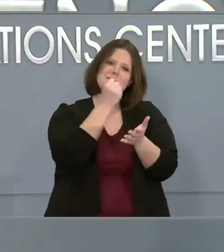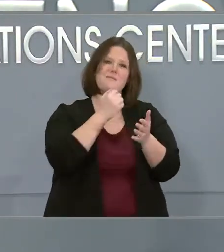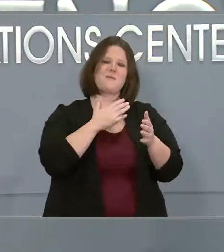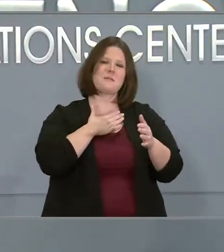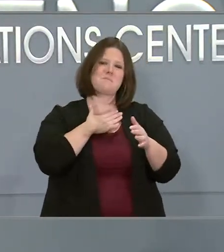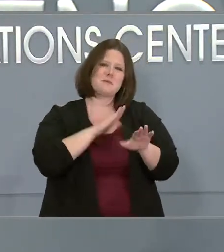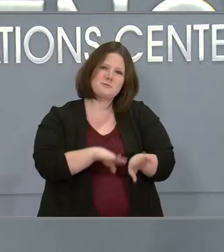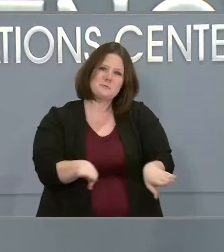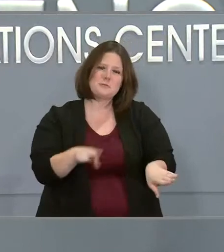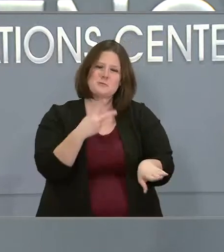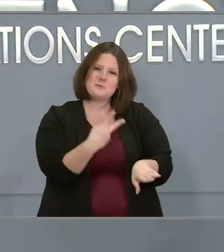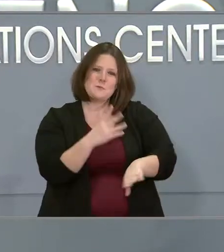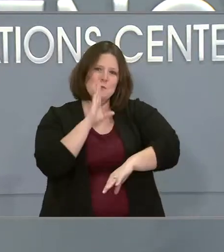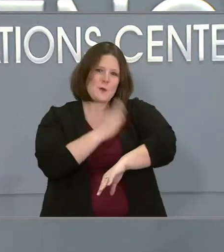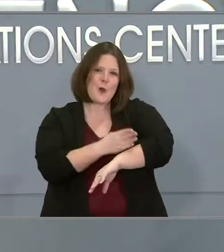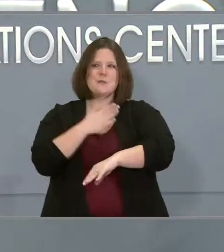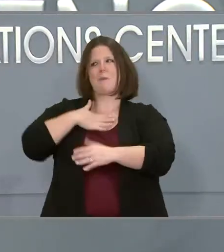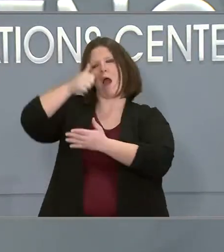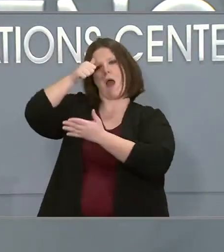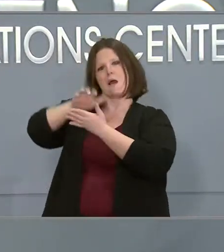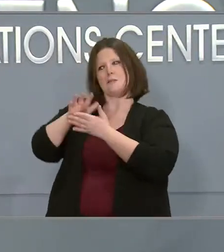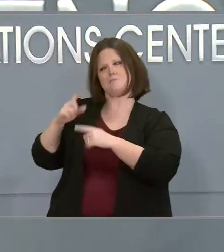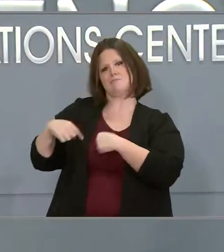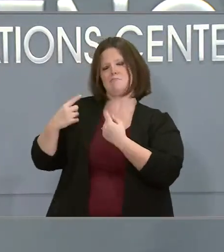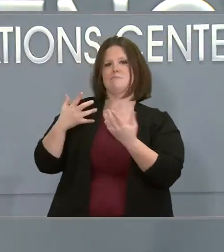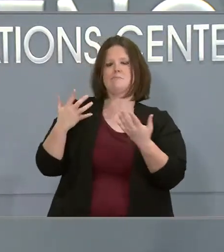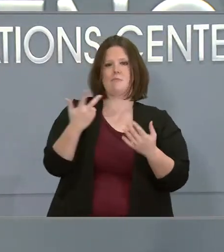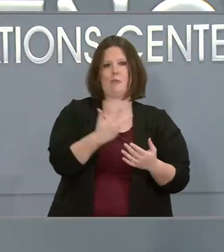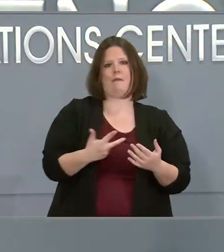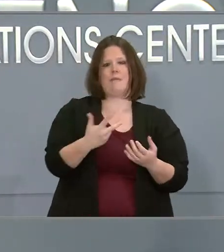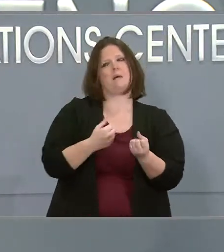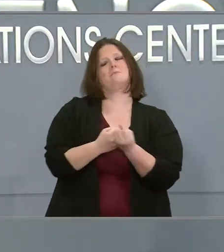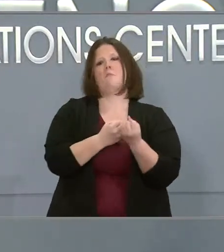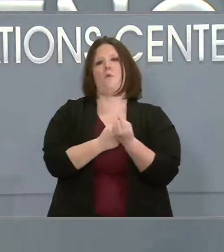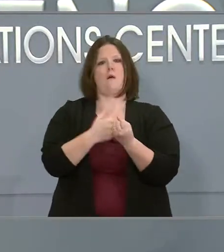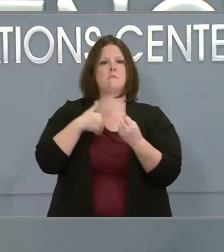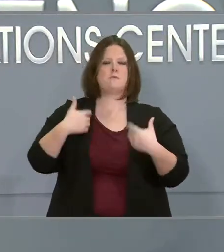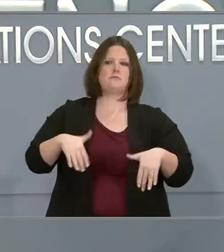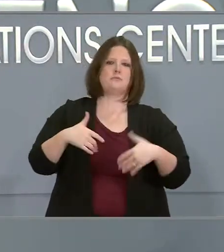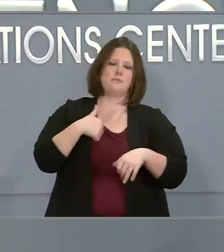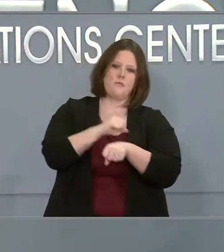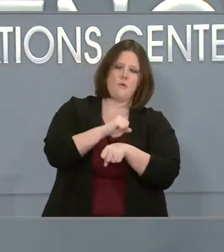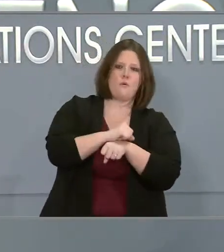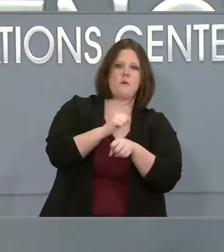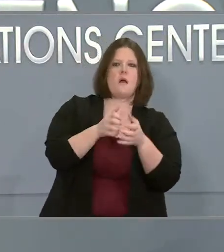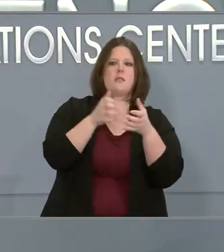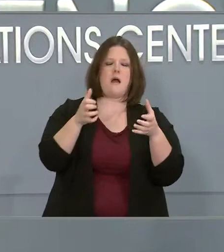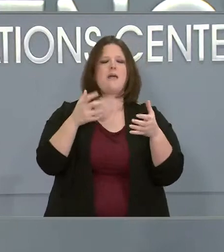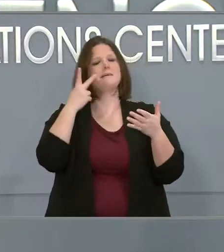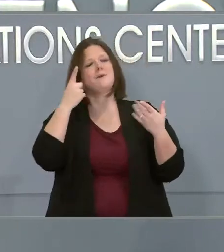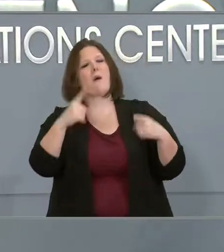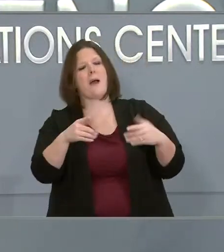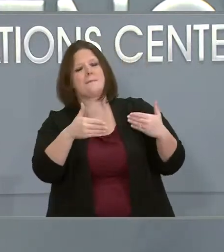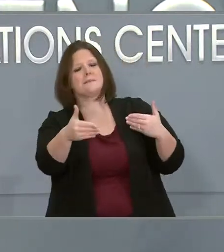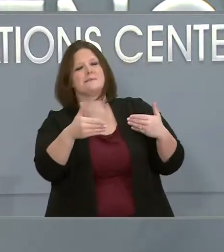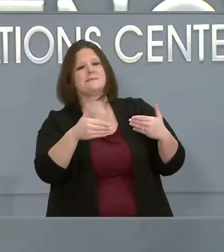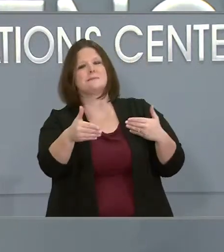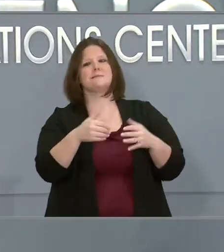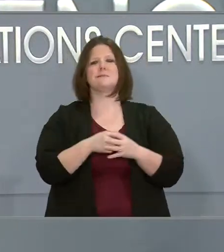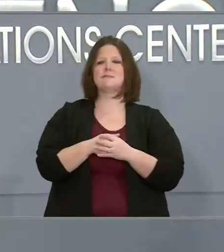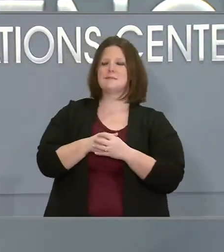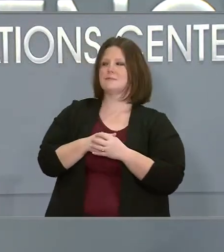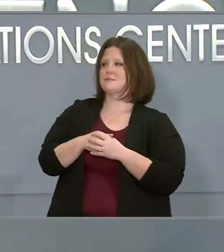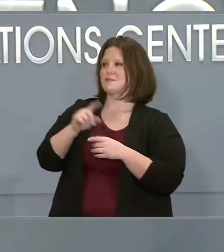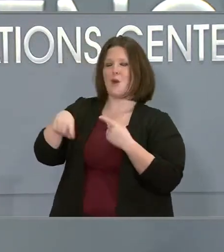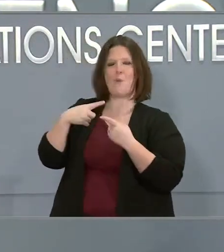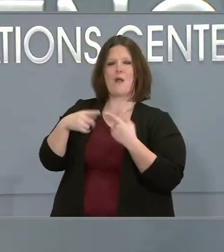my girls and my husband, who have been amazing and supportive through this, and then we'll see what opportunities come. So what's the first thing you're going to do when